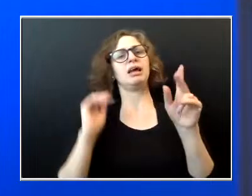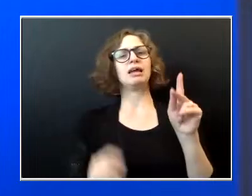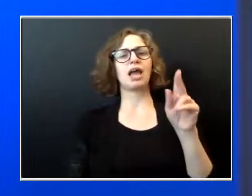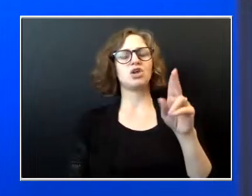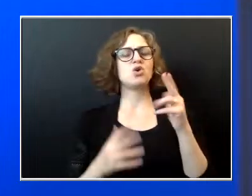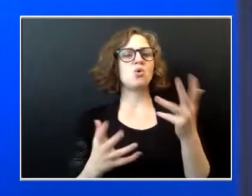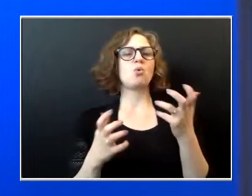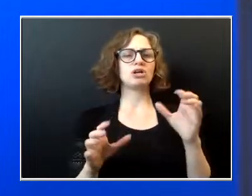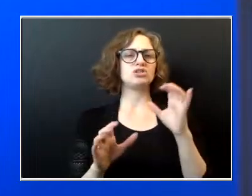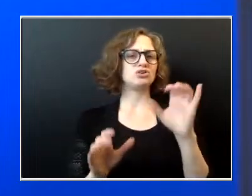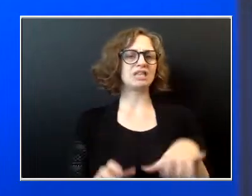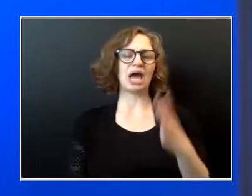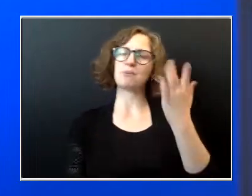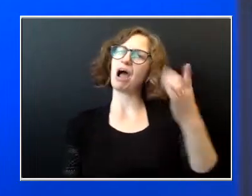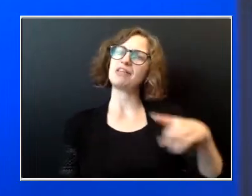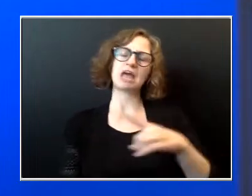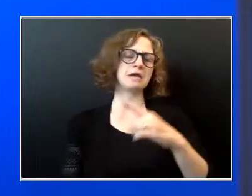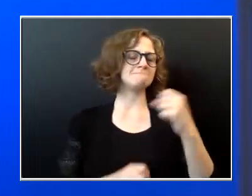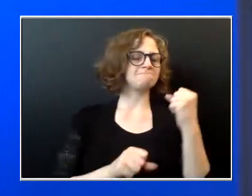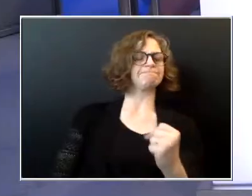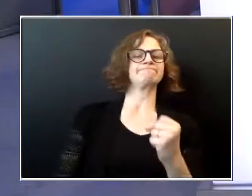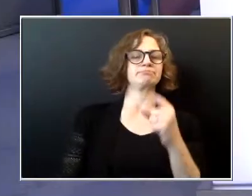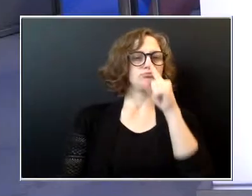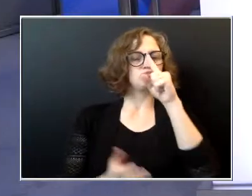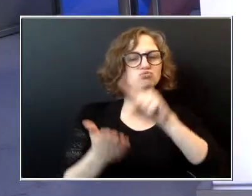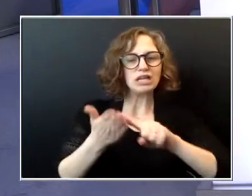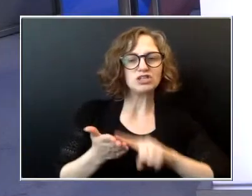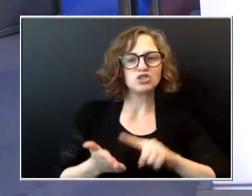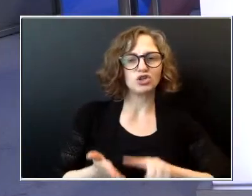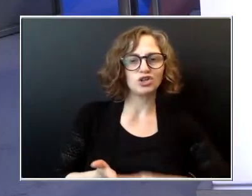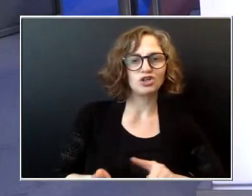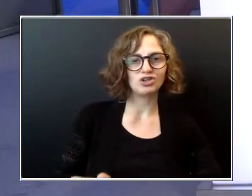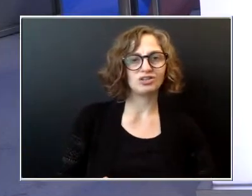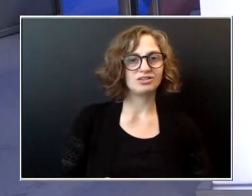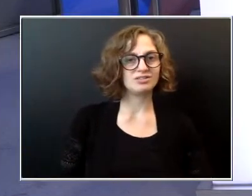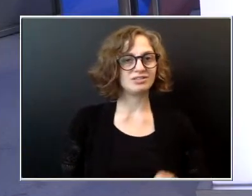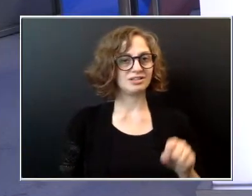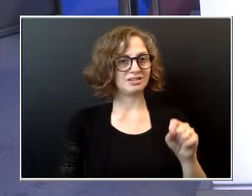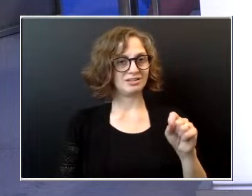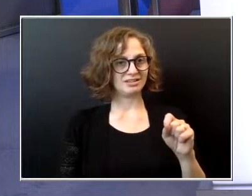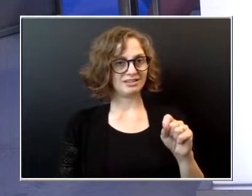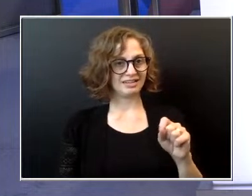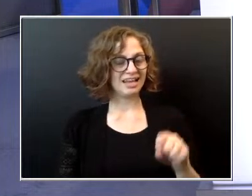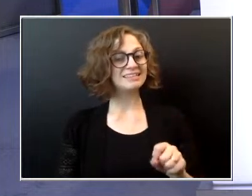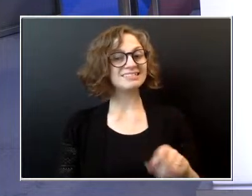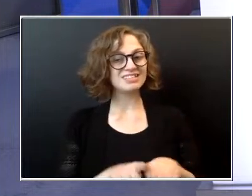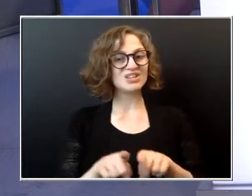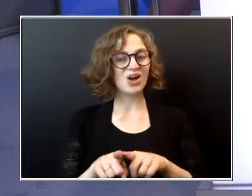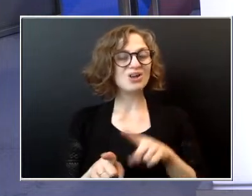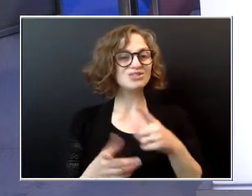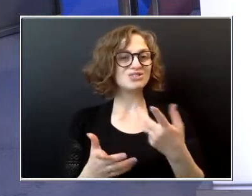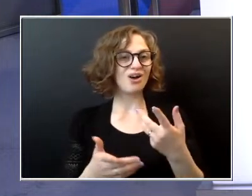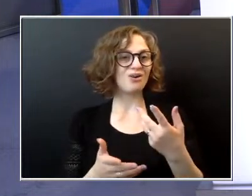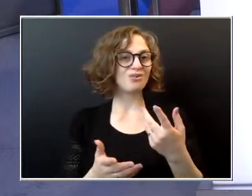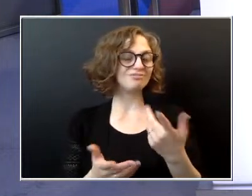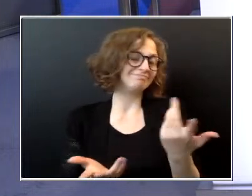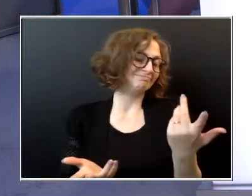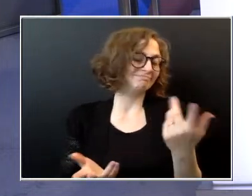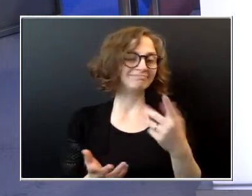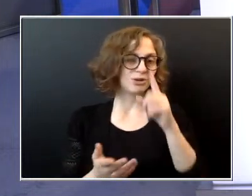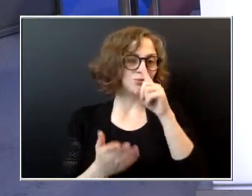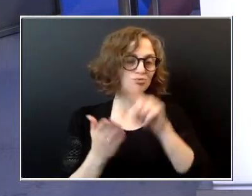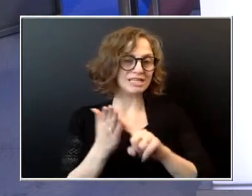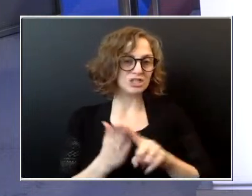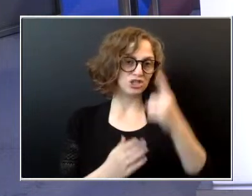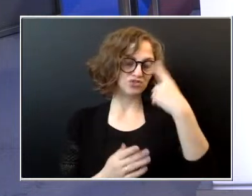research. Yeah, it's really do research, important research. In this case, it was a research for an N of 1 U. Yeah. So I thought, all right, why